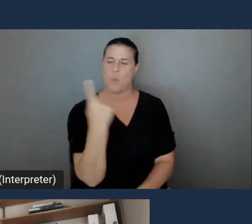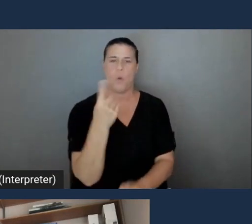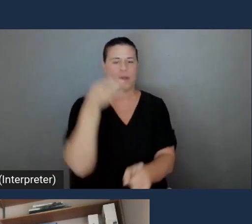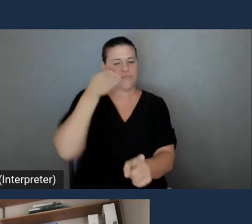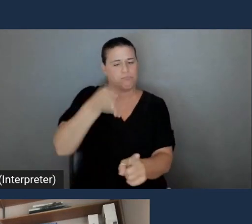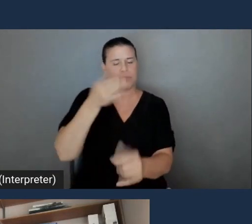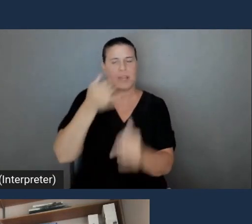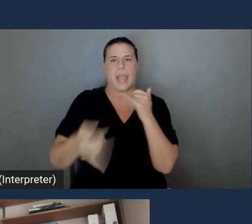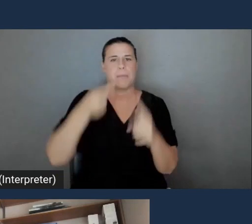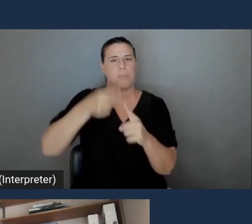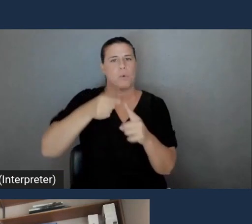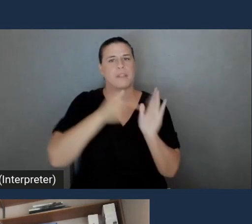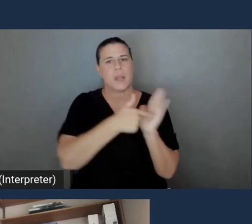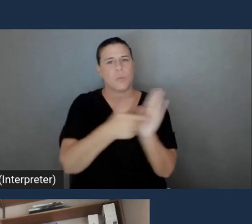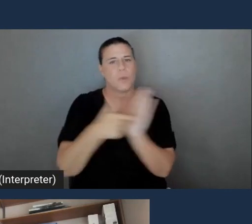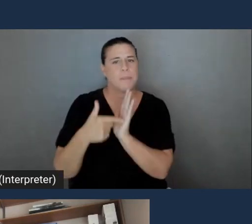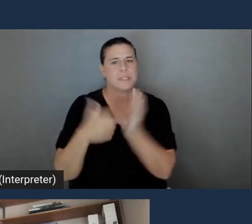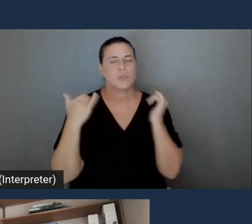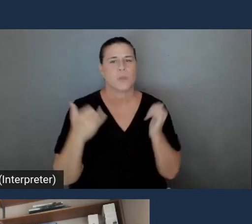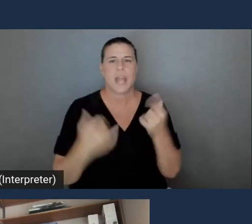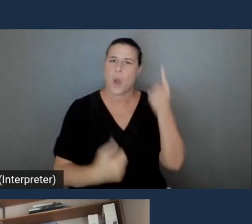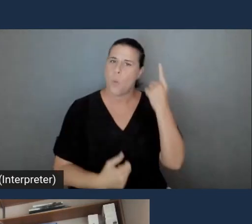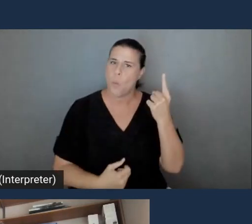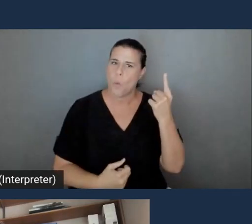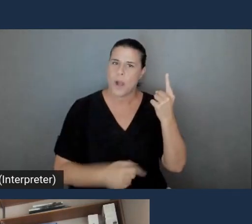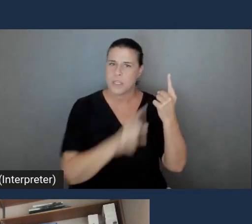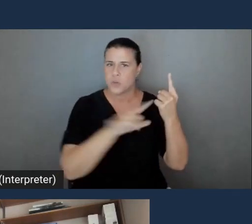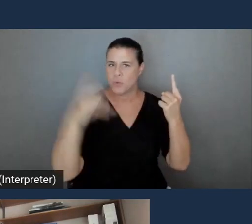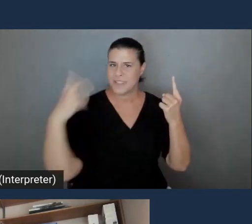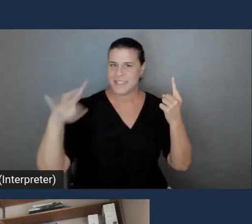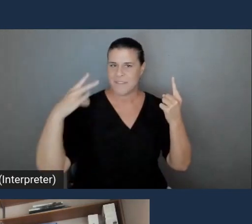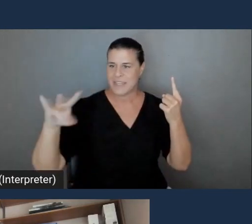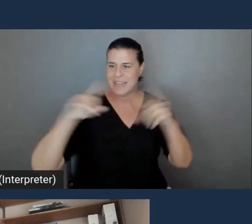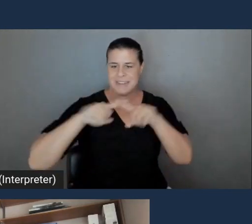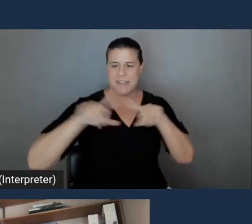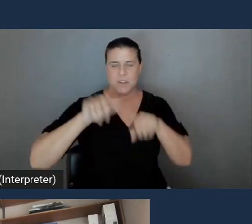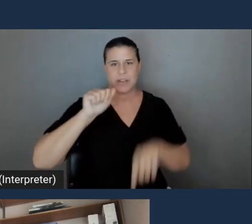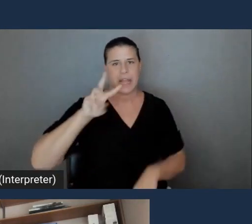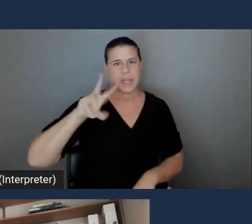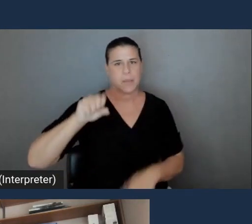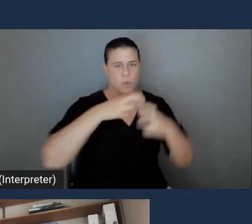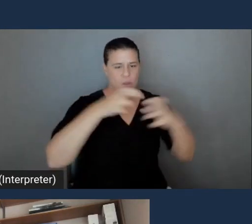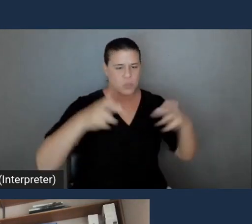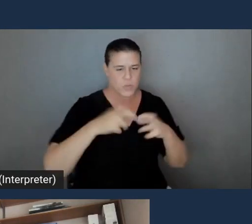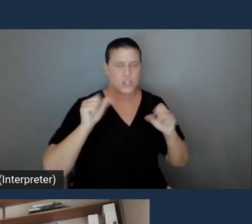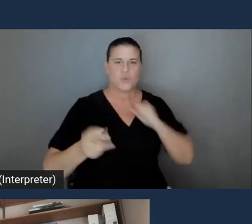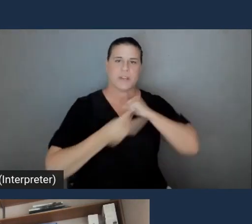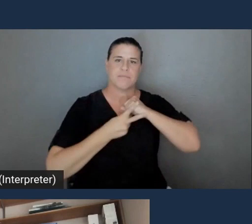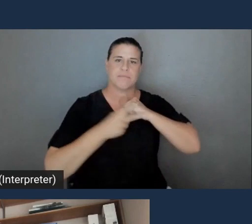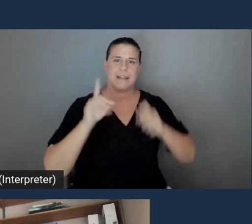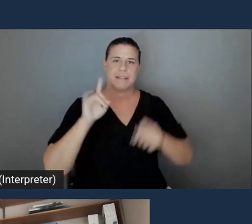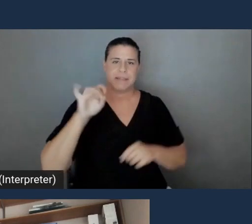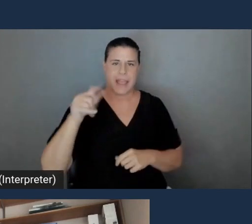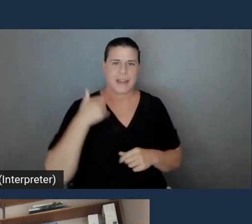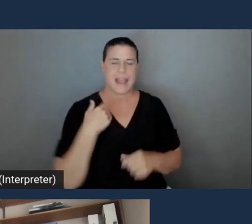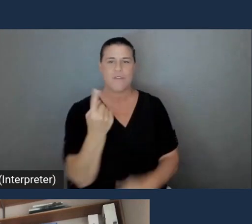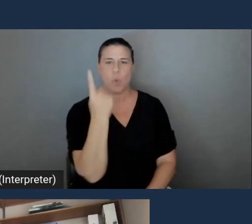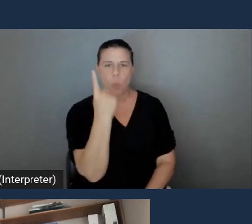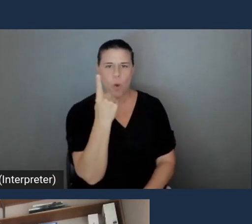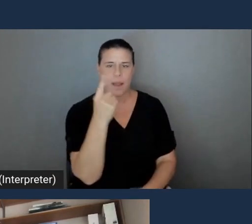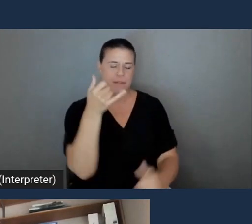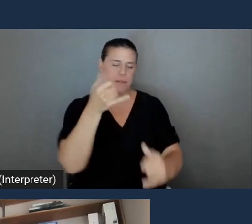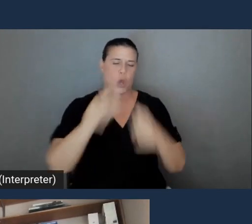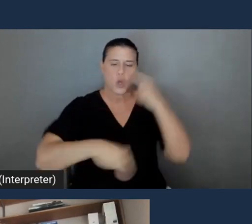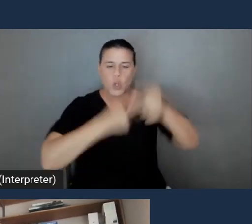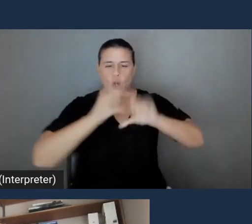that represents right now 1 to 17 different AWS regions that you could have data in, and have a single global endpoint